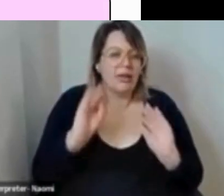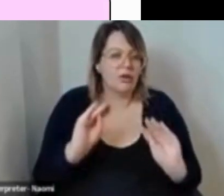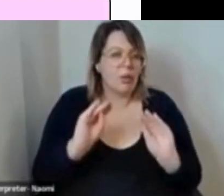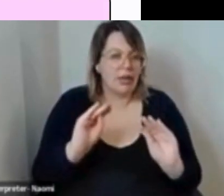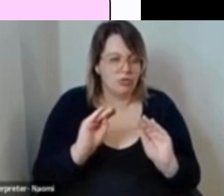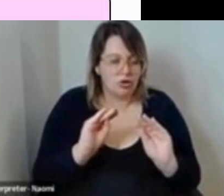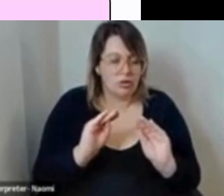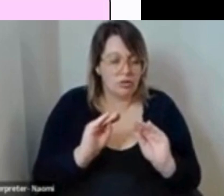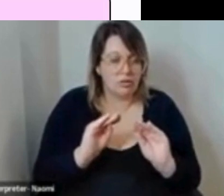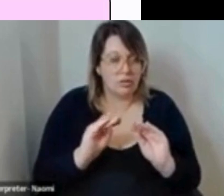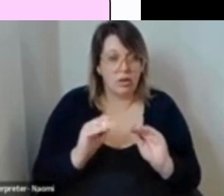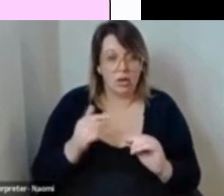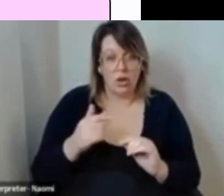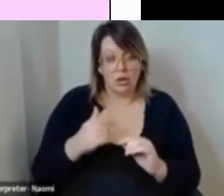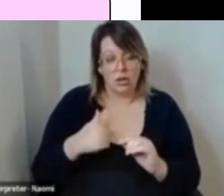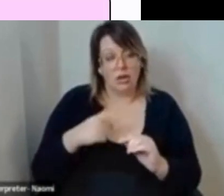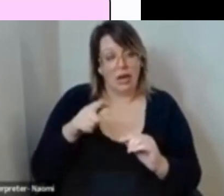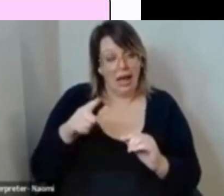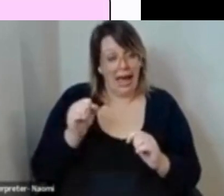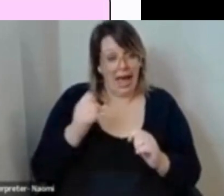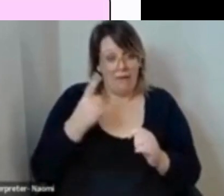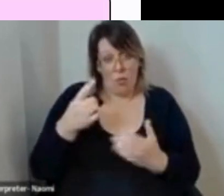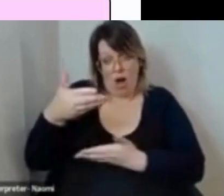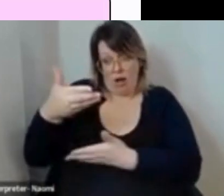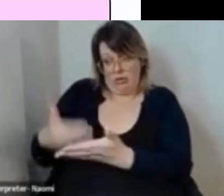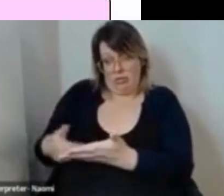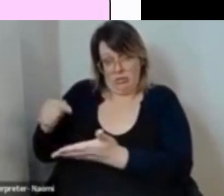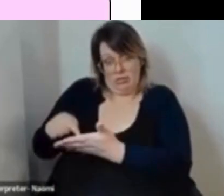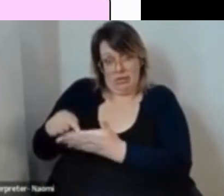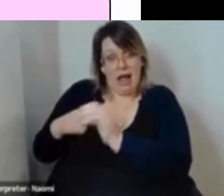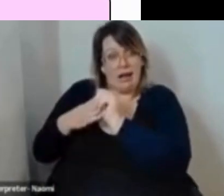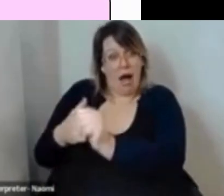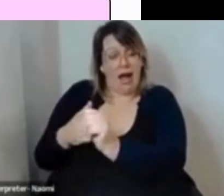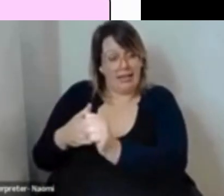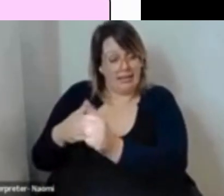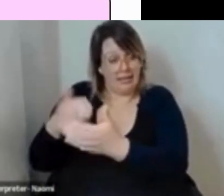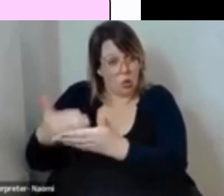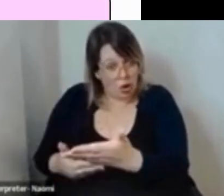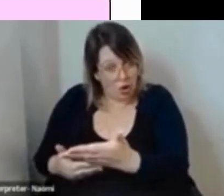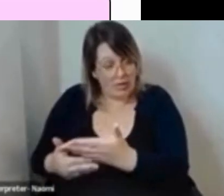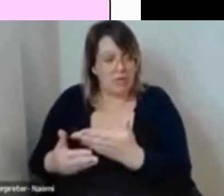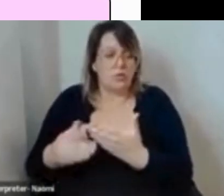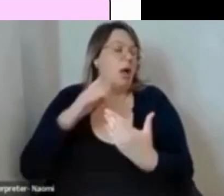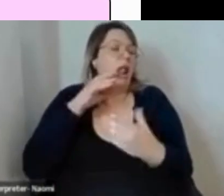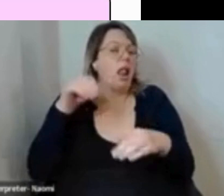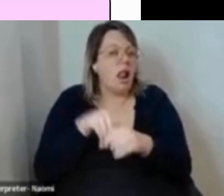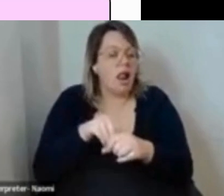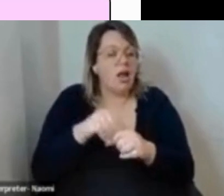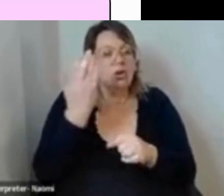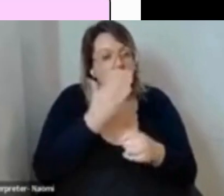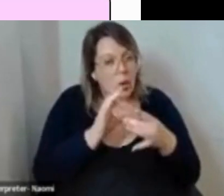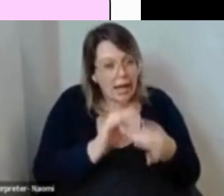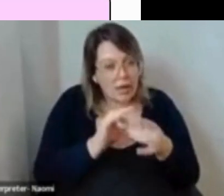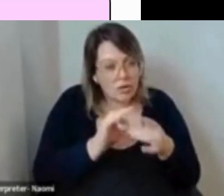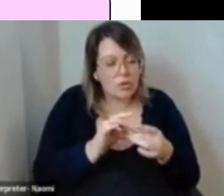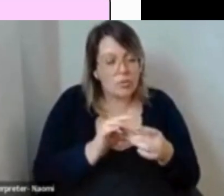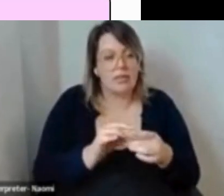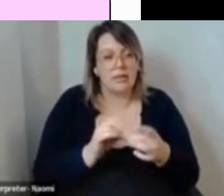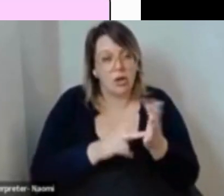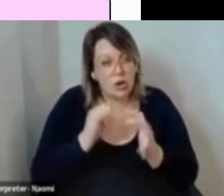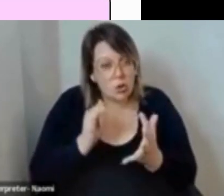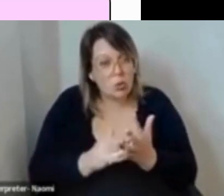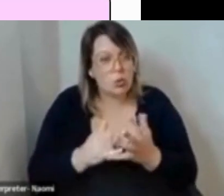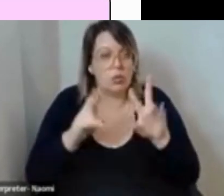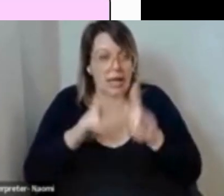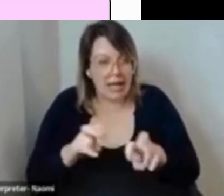is in development, which will draw together all previous guidance documents such as needs analysis, inclusion, school engagement, all in one place. You